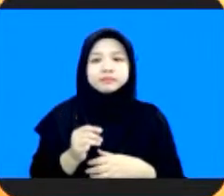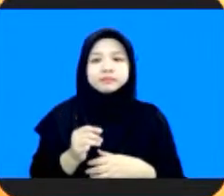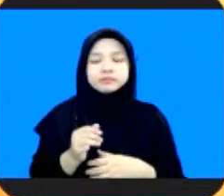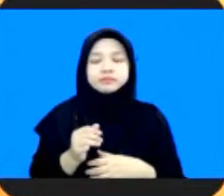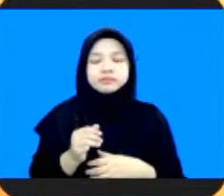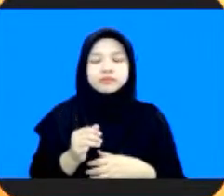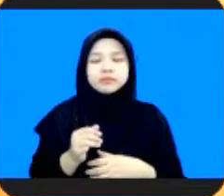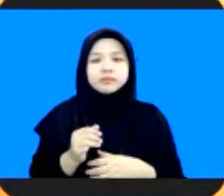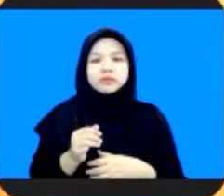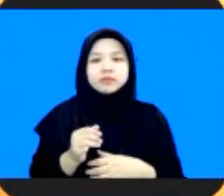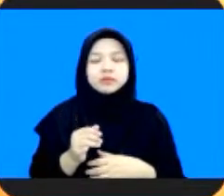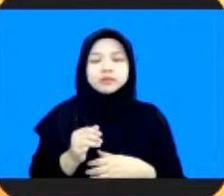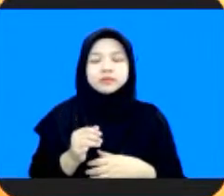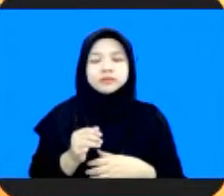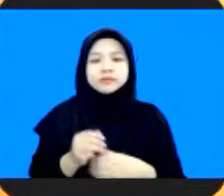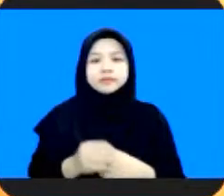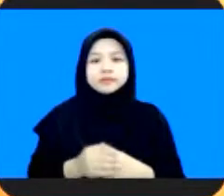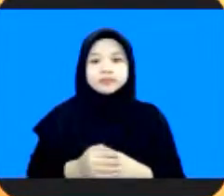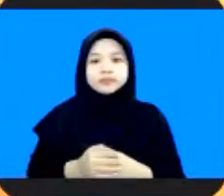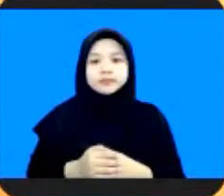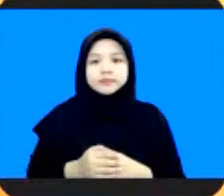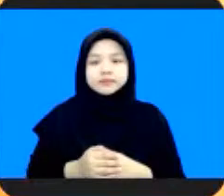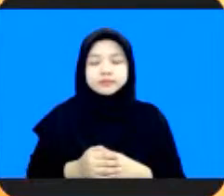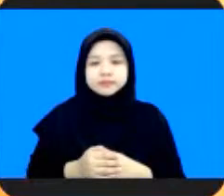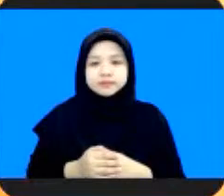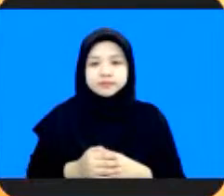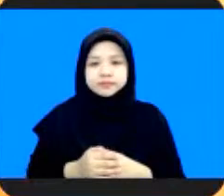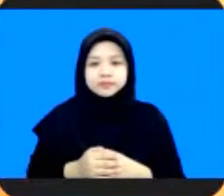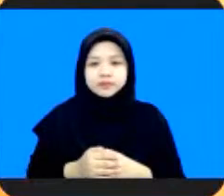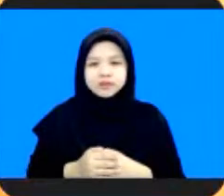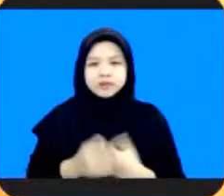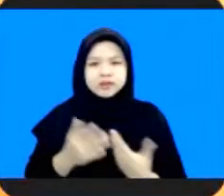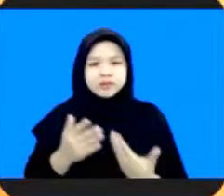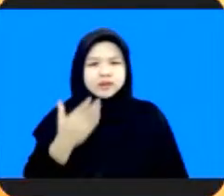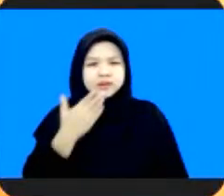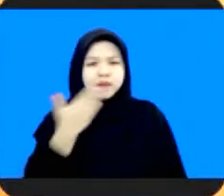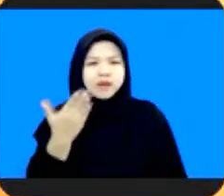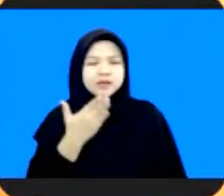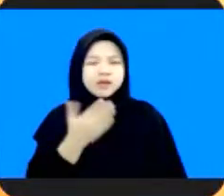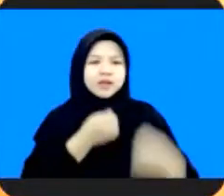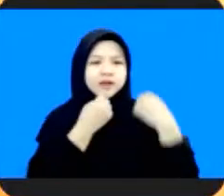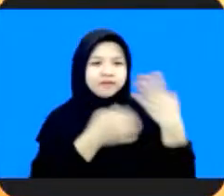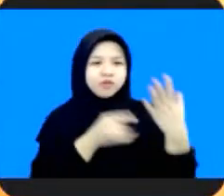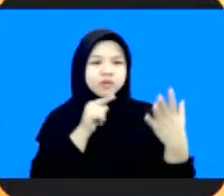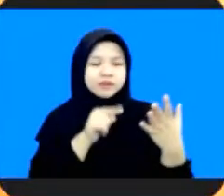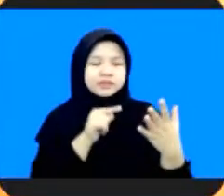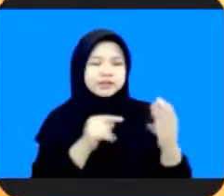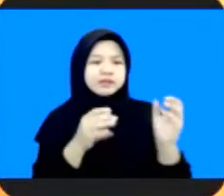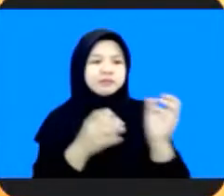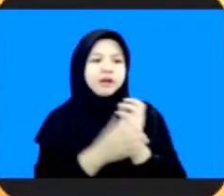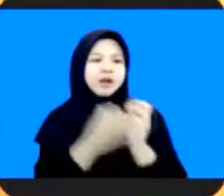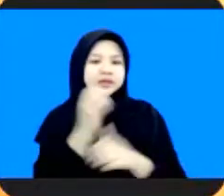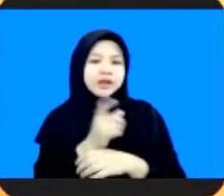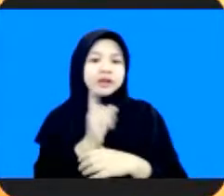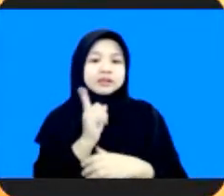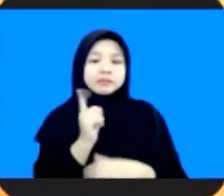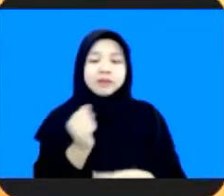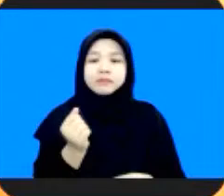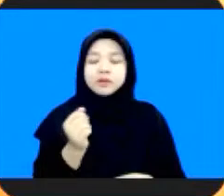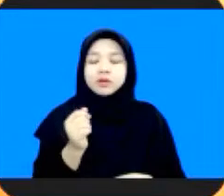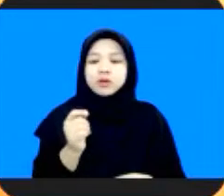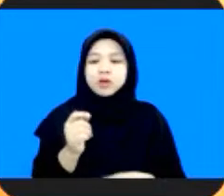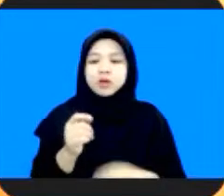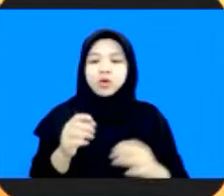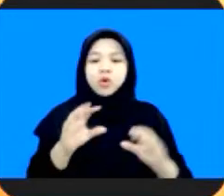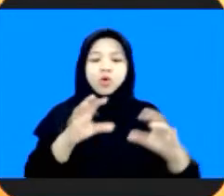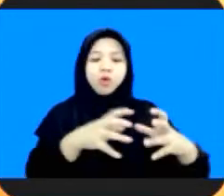majority against a weak minority for the purposes of persecuting them. So